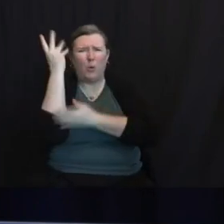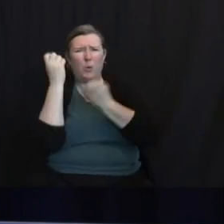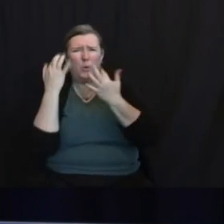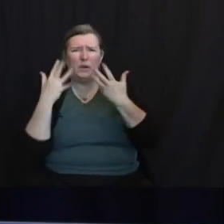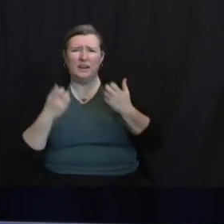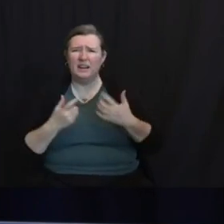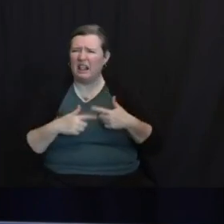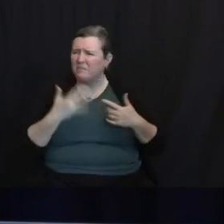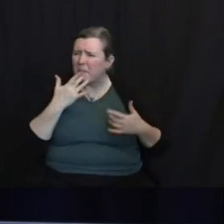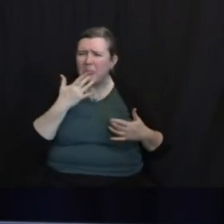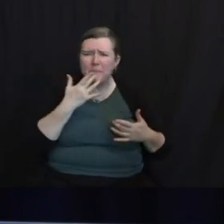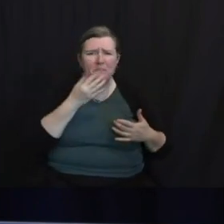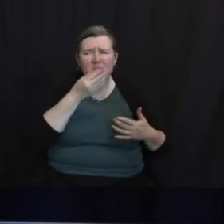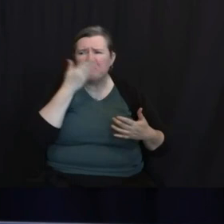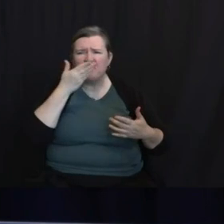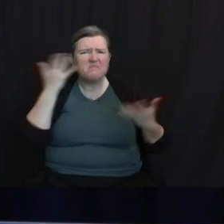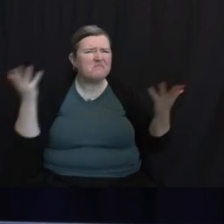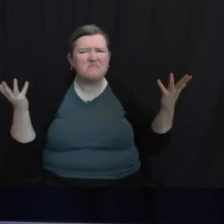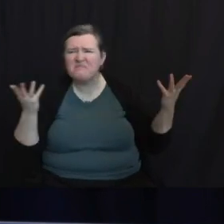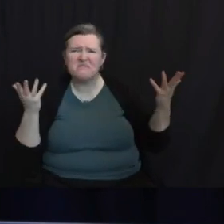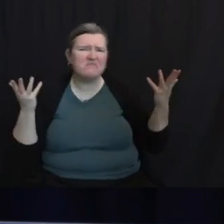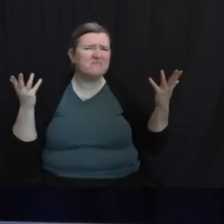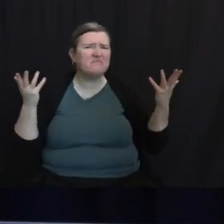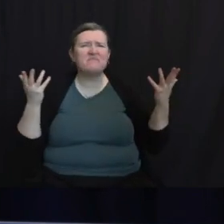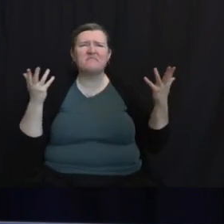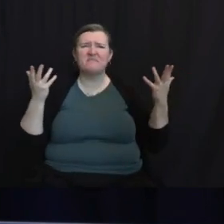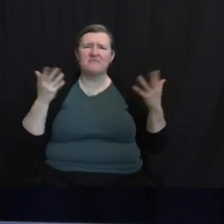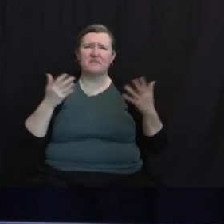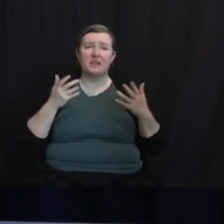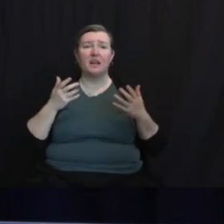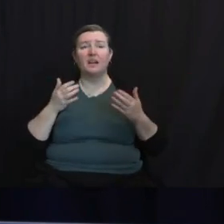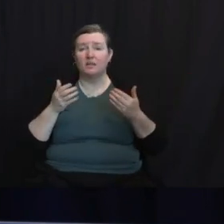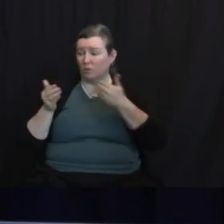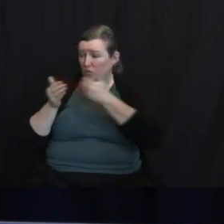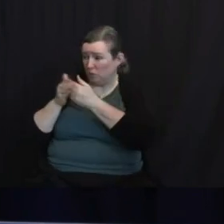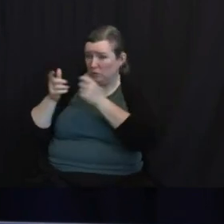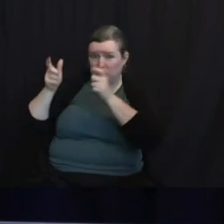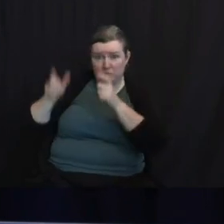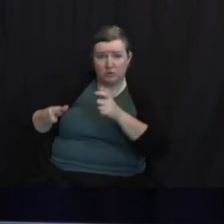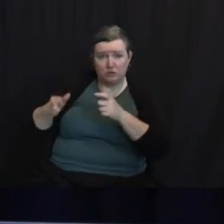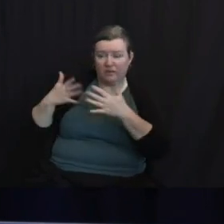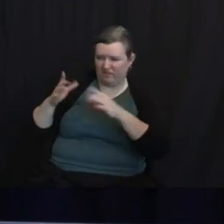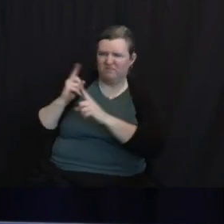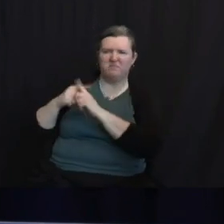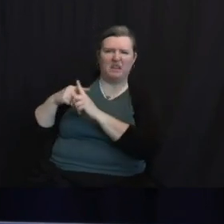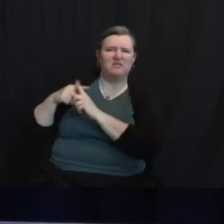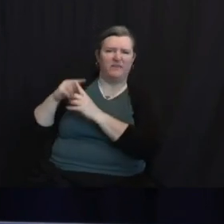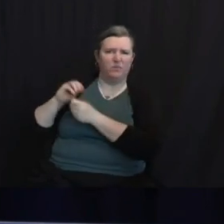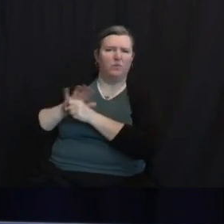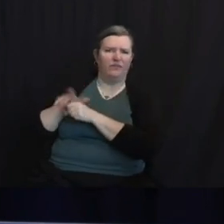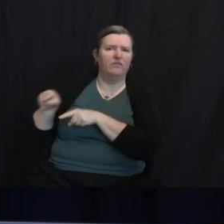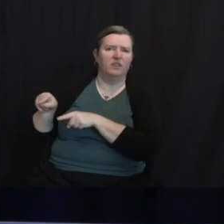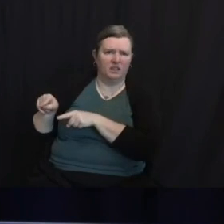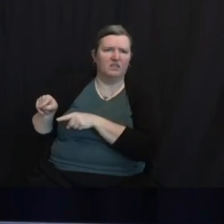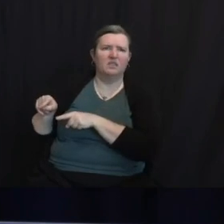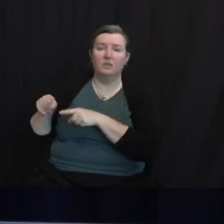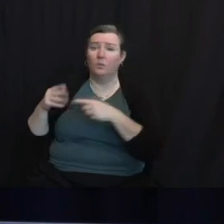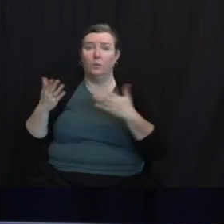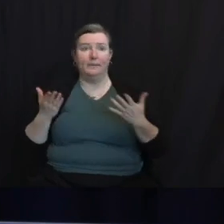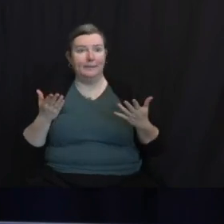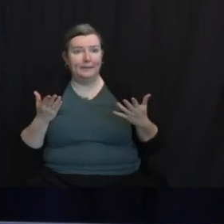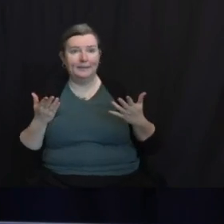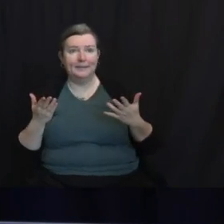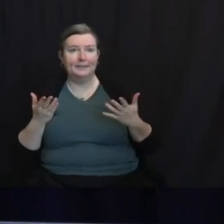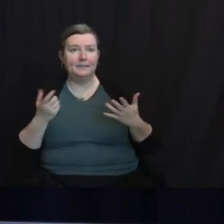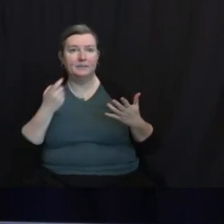smell. Or if you have been in close contact with someone who tested positive for COVID-19, or if you were recently in